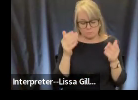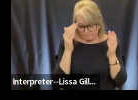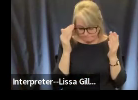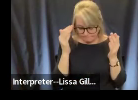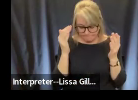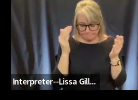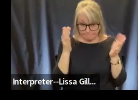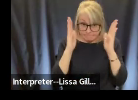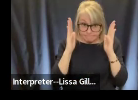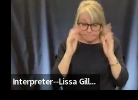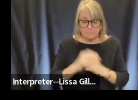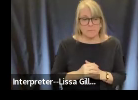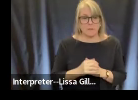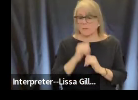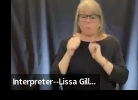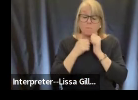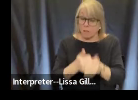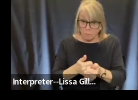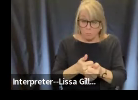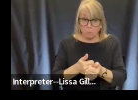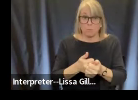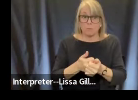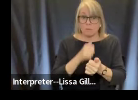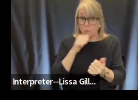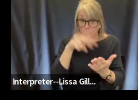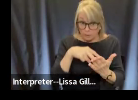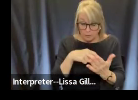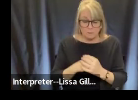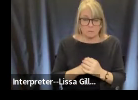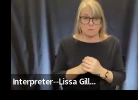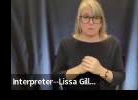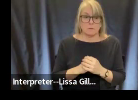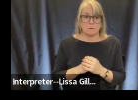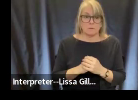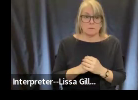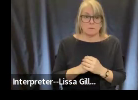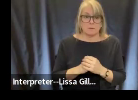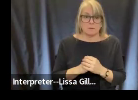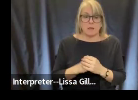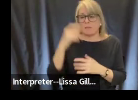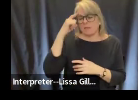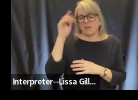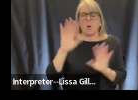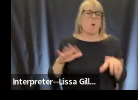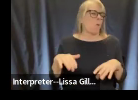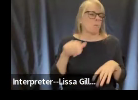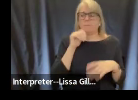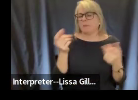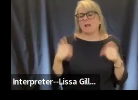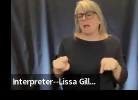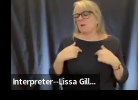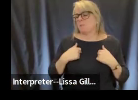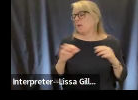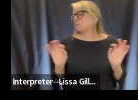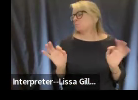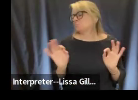don't follow, read, or they don't think it's going to happen to them. And that's